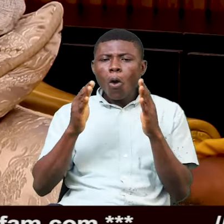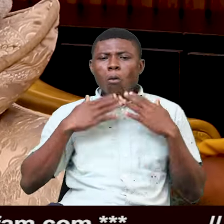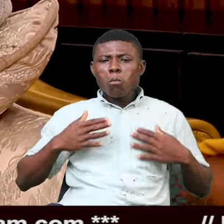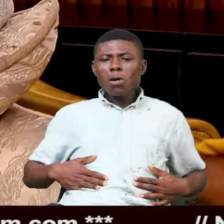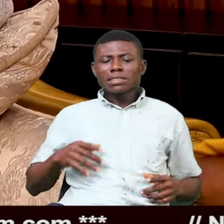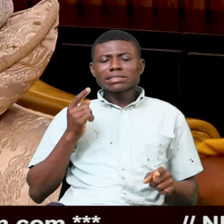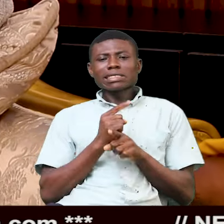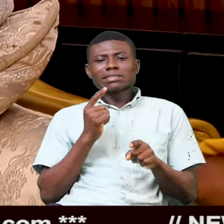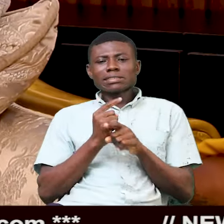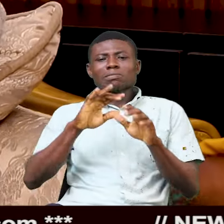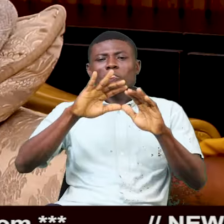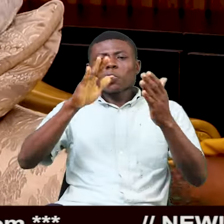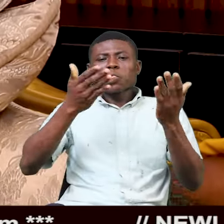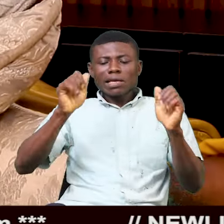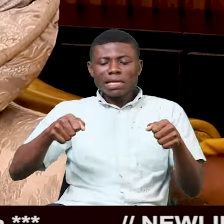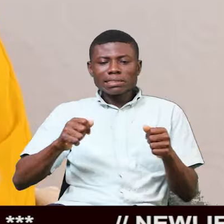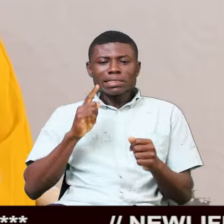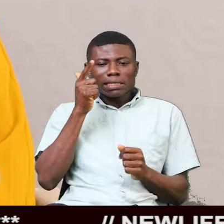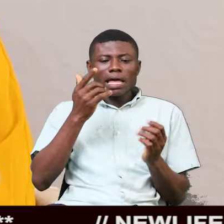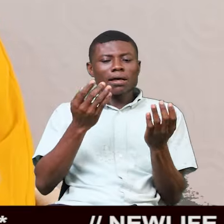no eya duaba. Etito.